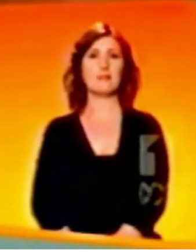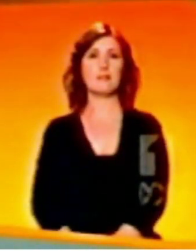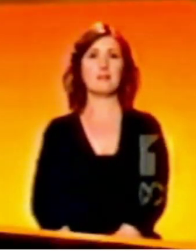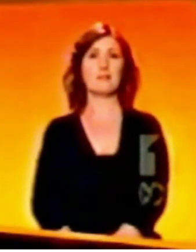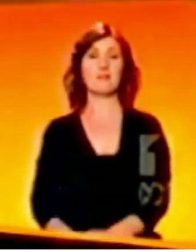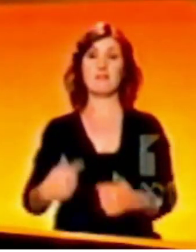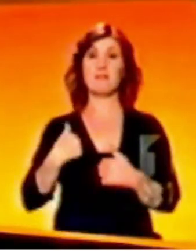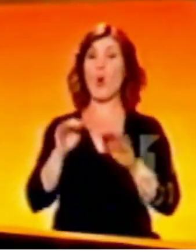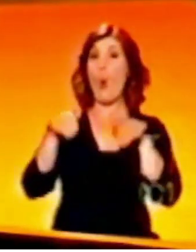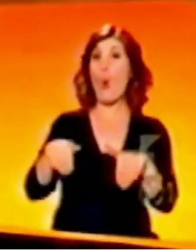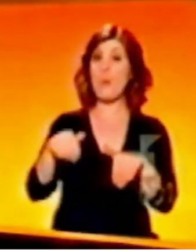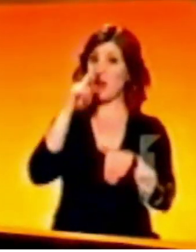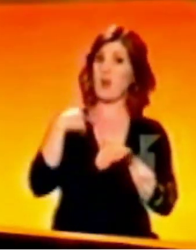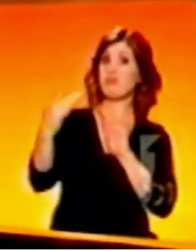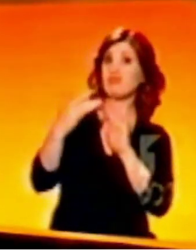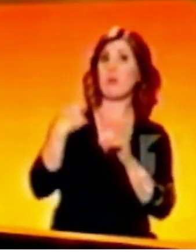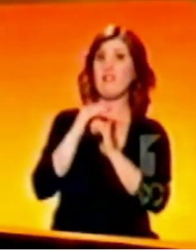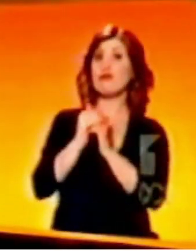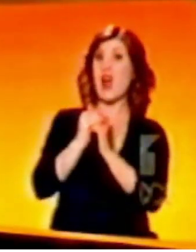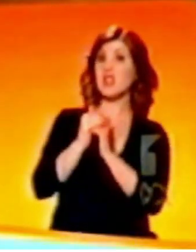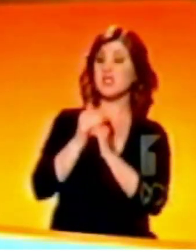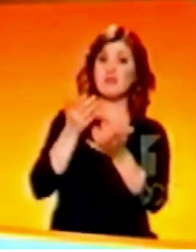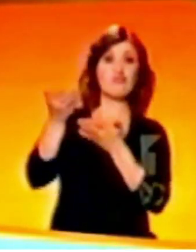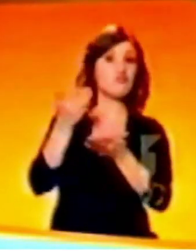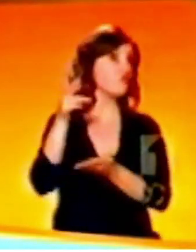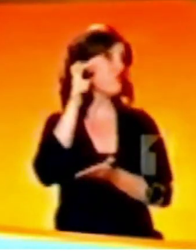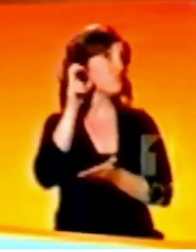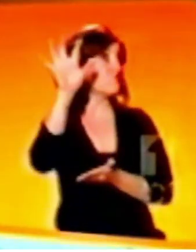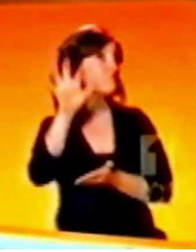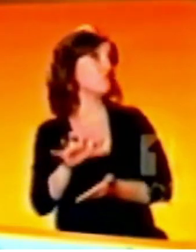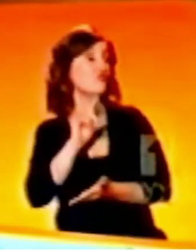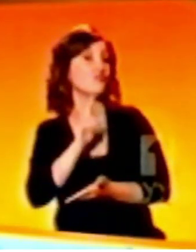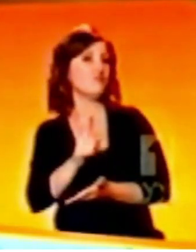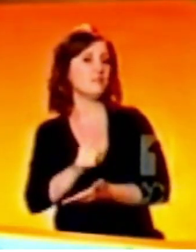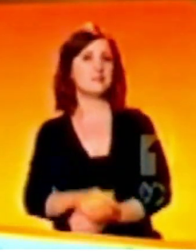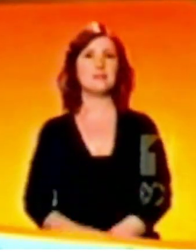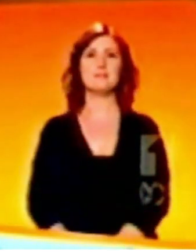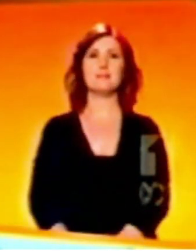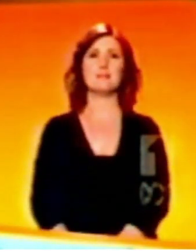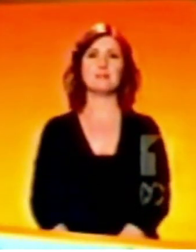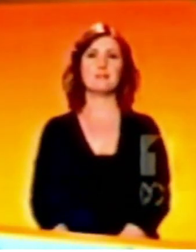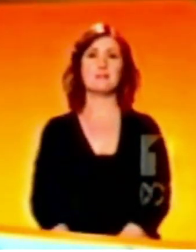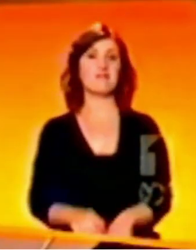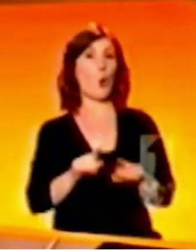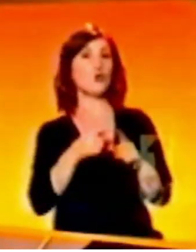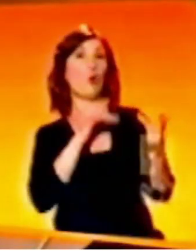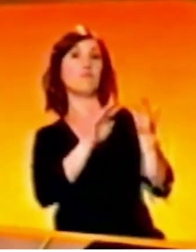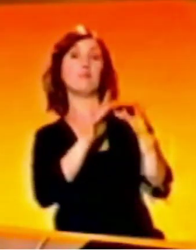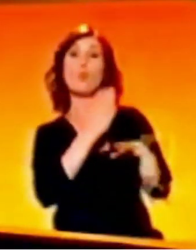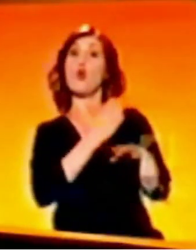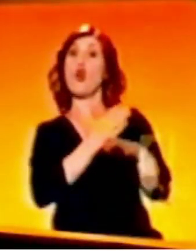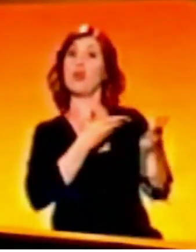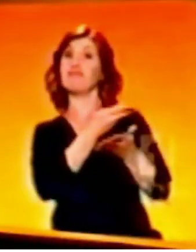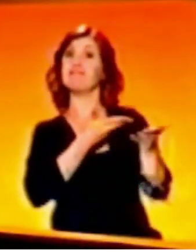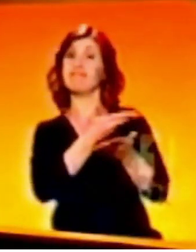you. If you are at home, it lets you stay in touch with friends. Hi guys, the sailing from Sydney to NZ was beautiful. And in touch with